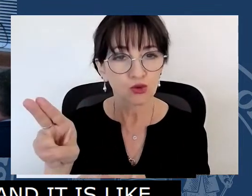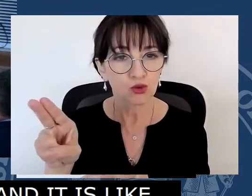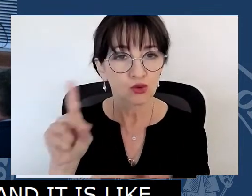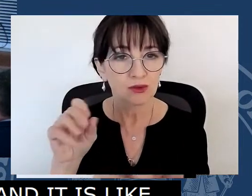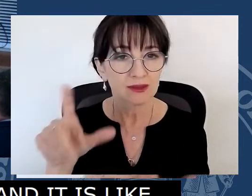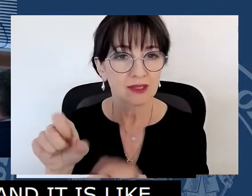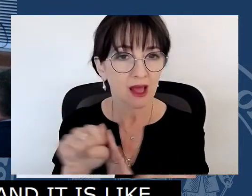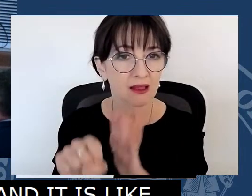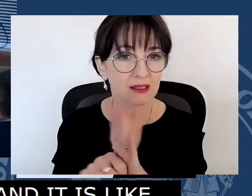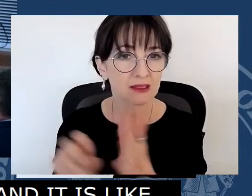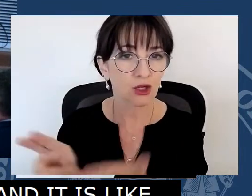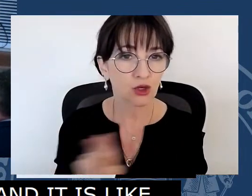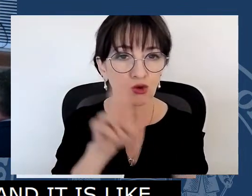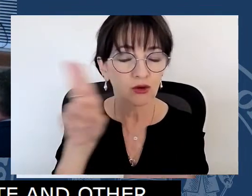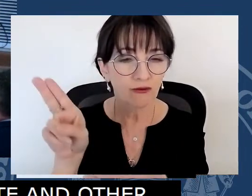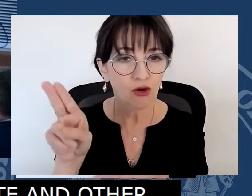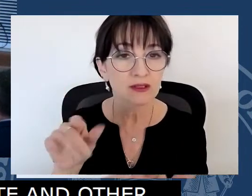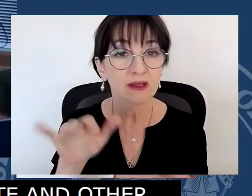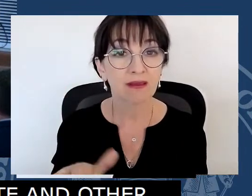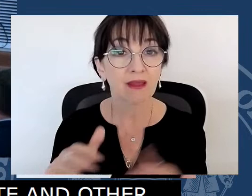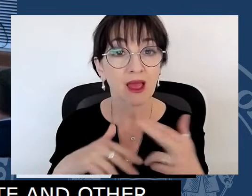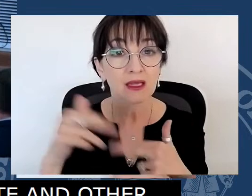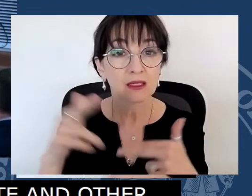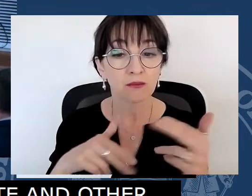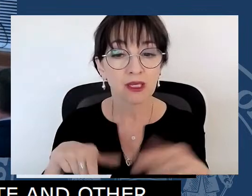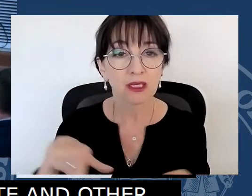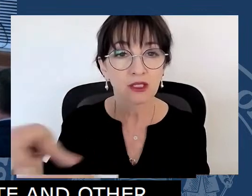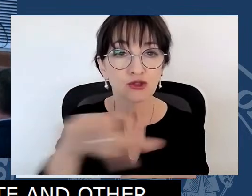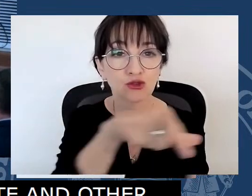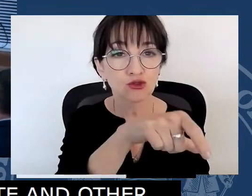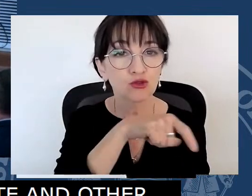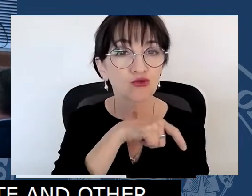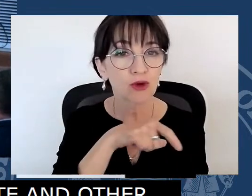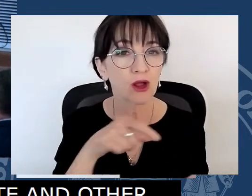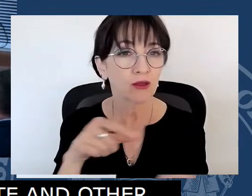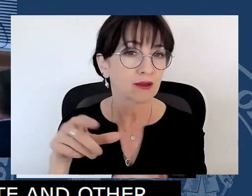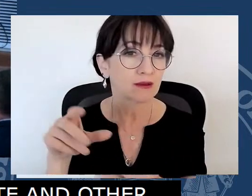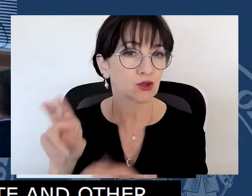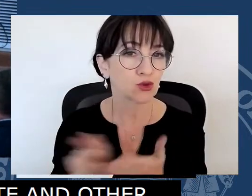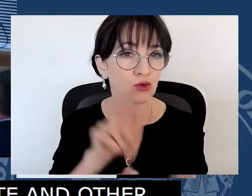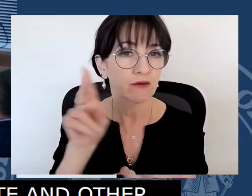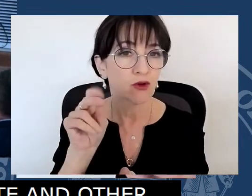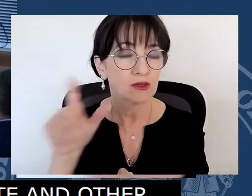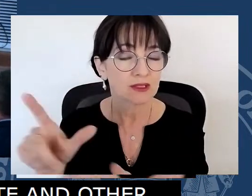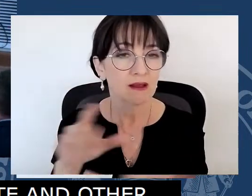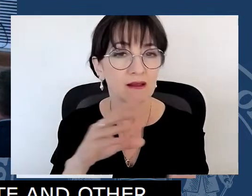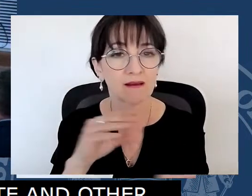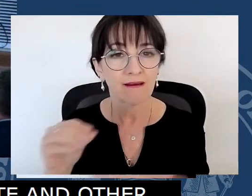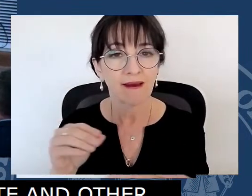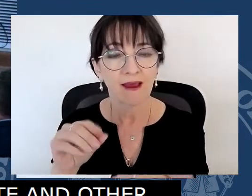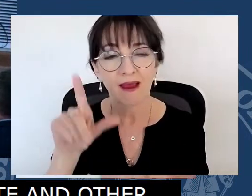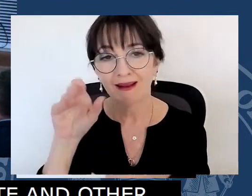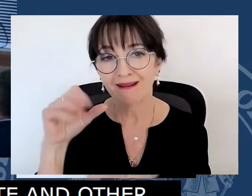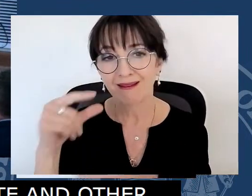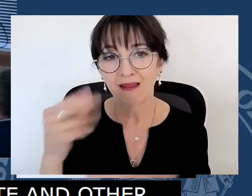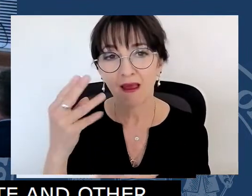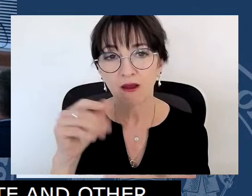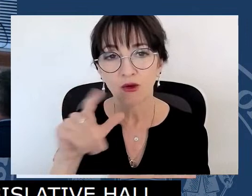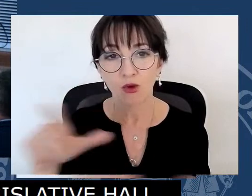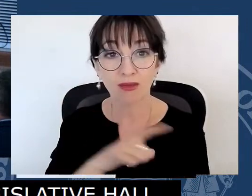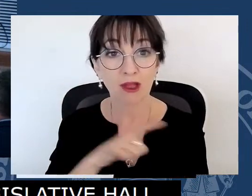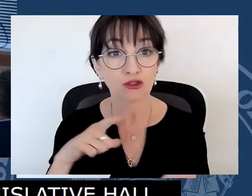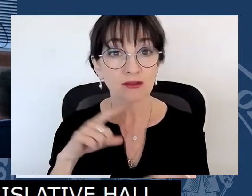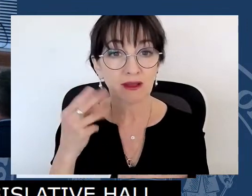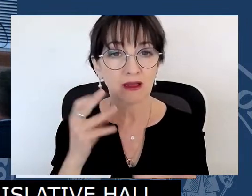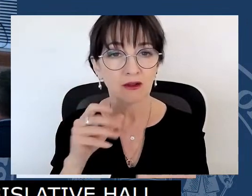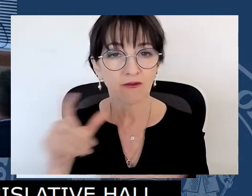buildings around the Green, Legislative Hall, all the courthouses in the 3 counties are examples of the